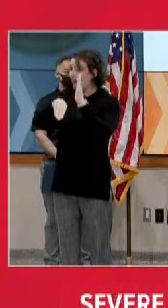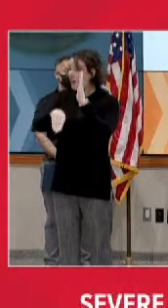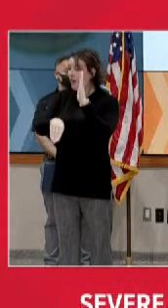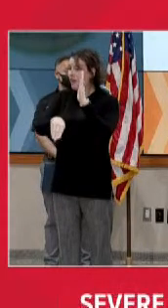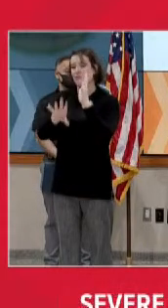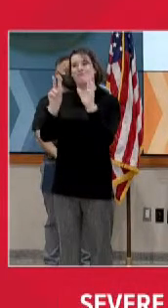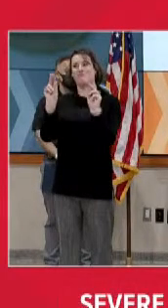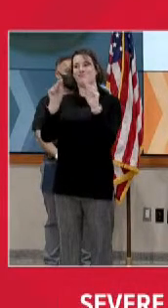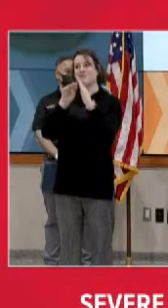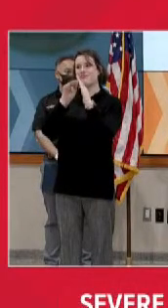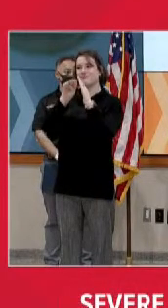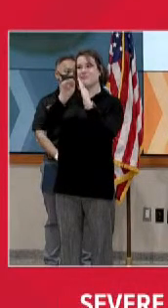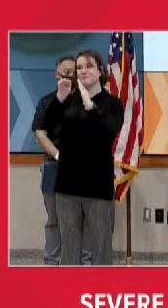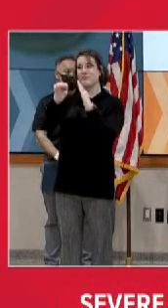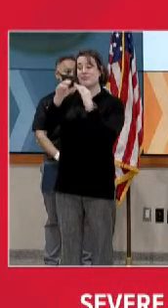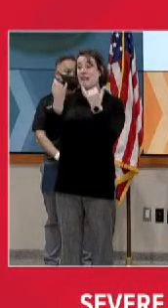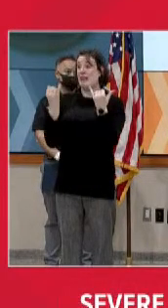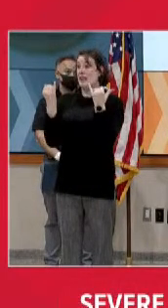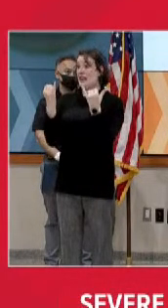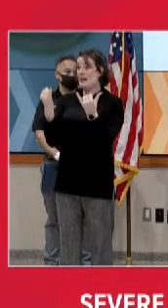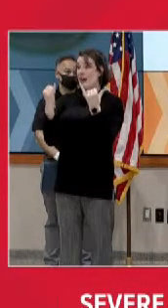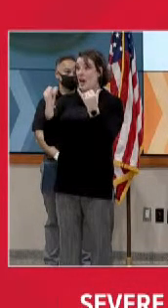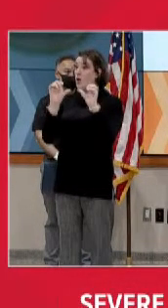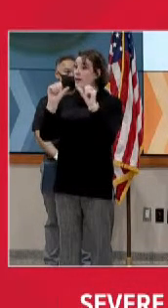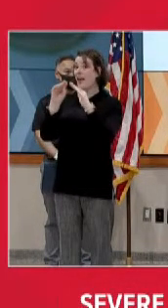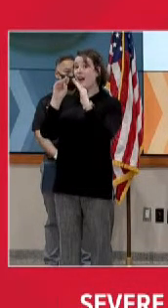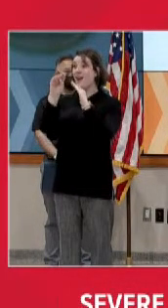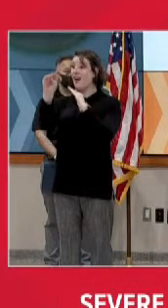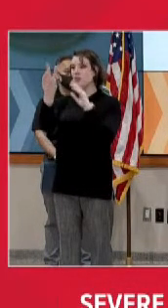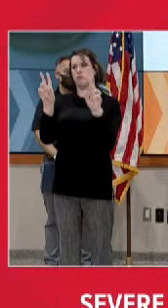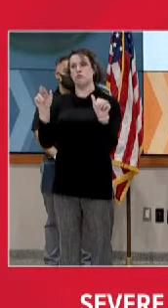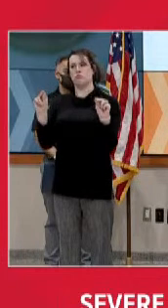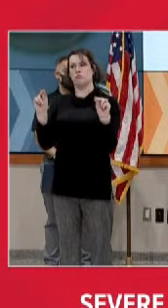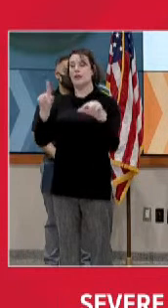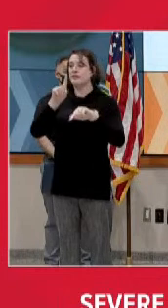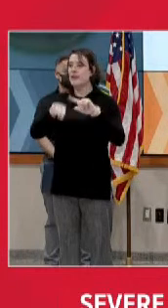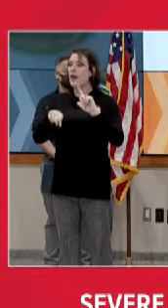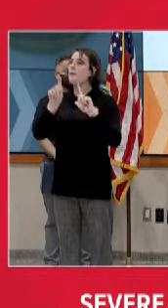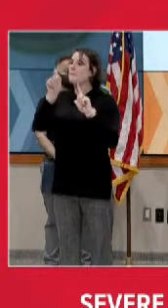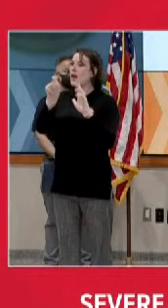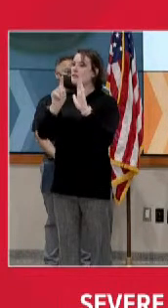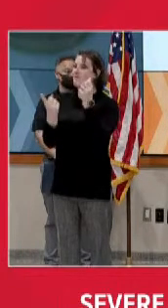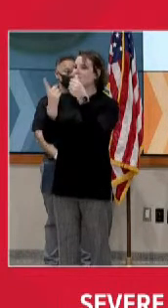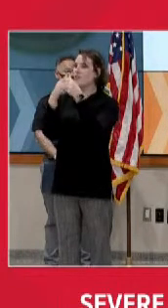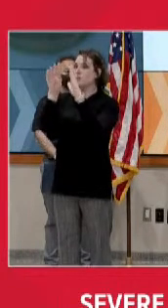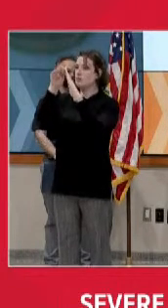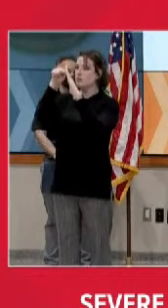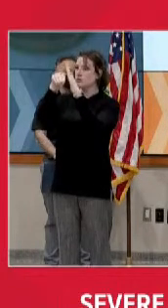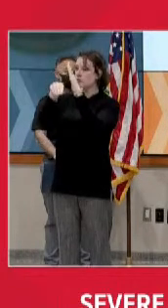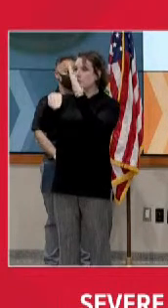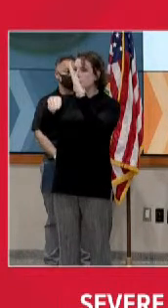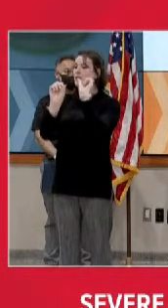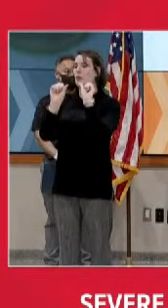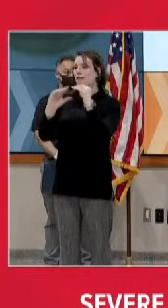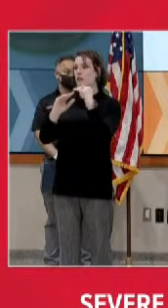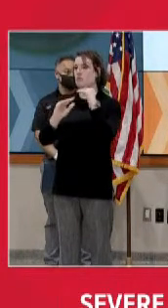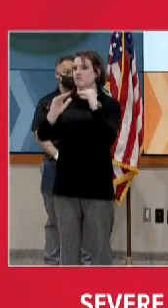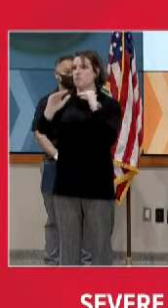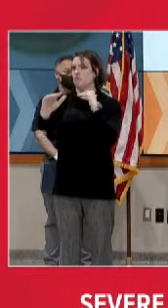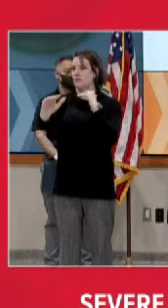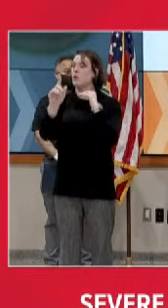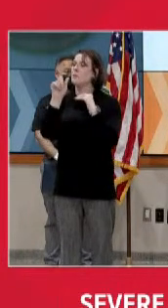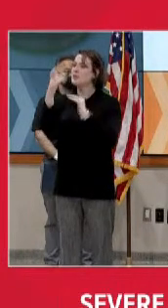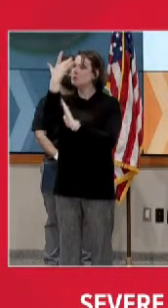surge capacity. This time, we actually have to bring it down so that we can reopen sustainably, so we can be smart and move past this. And